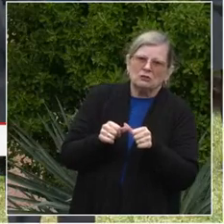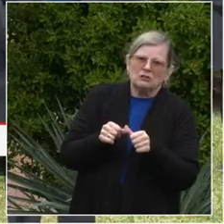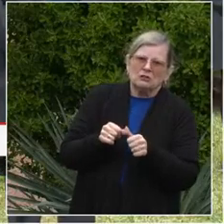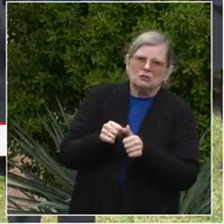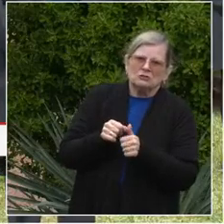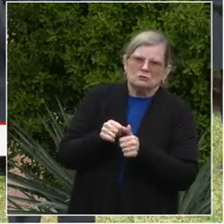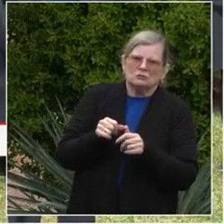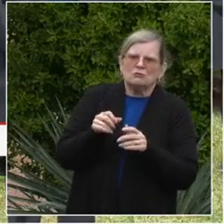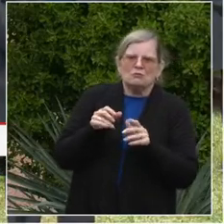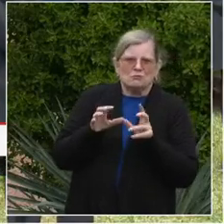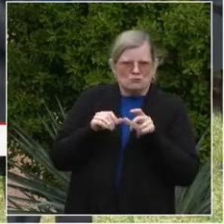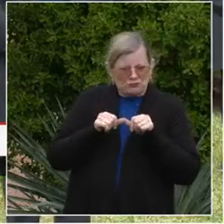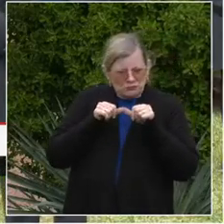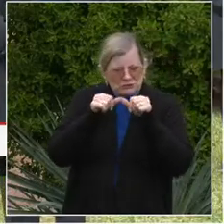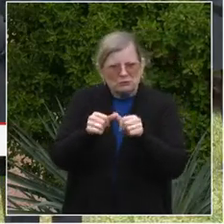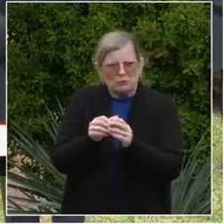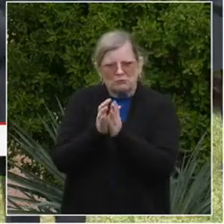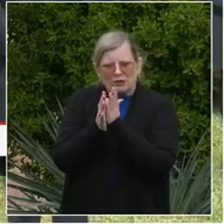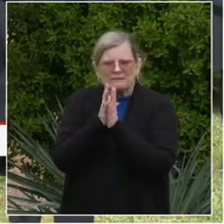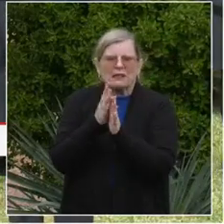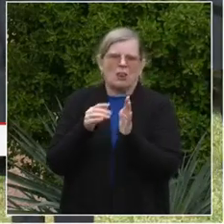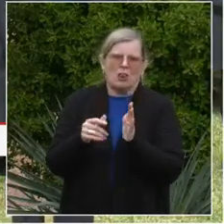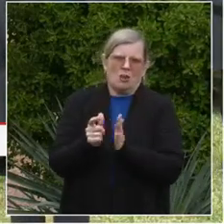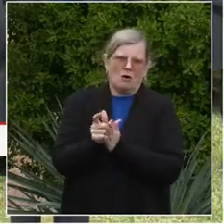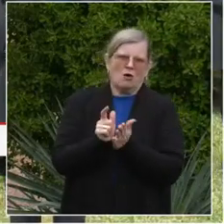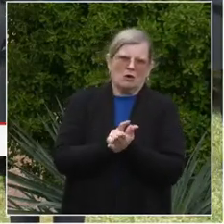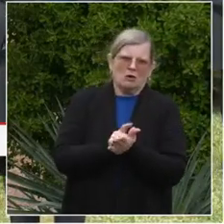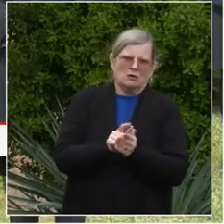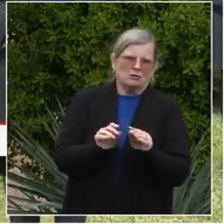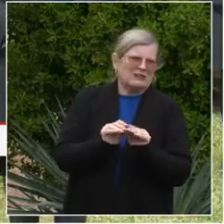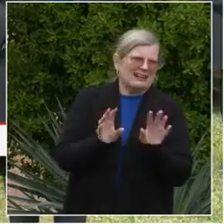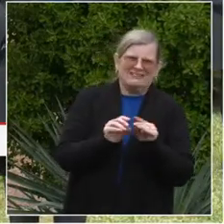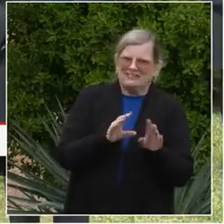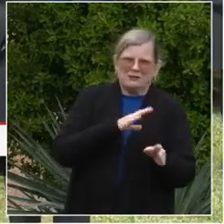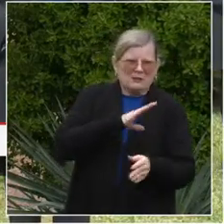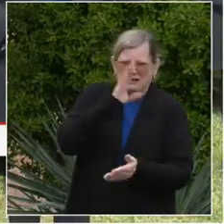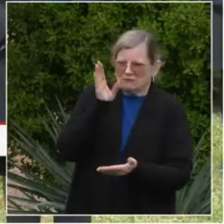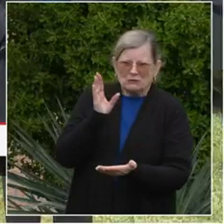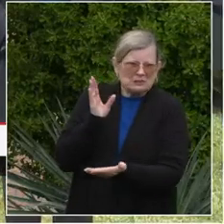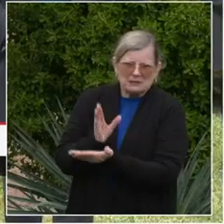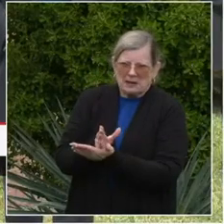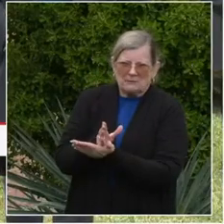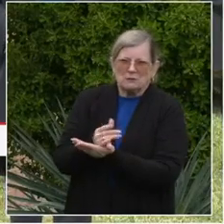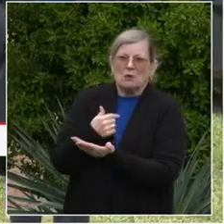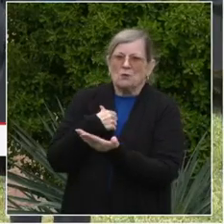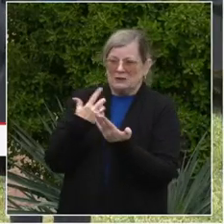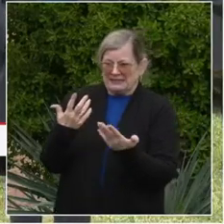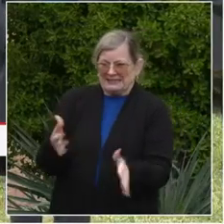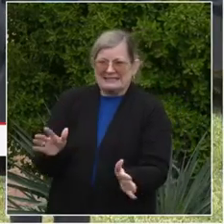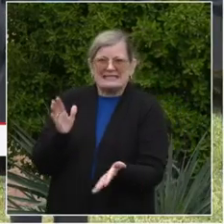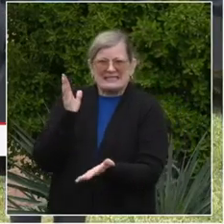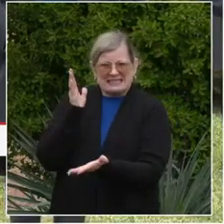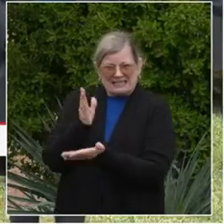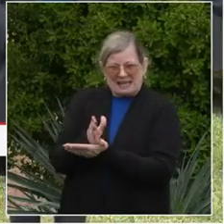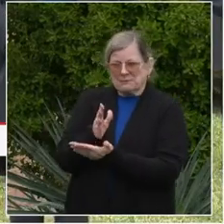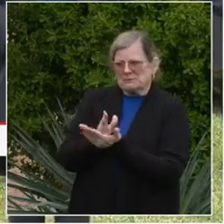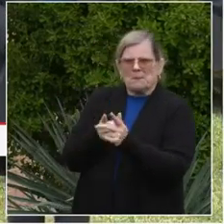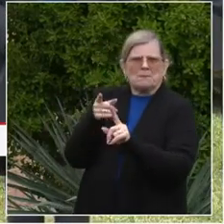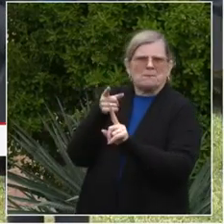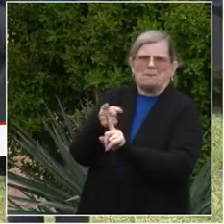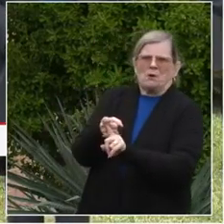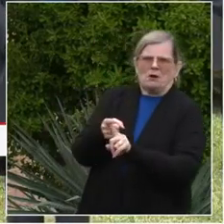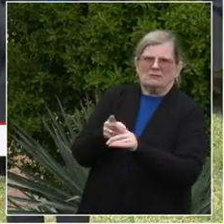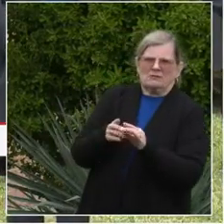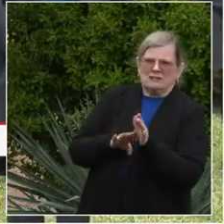me be clear about something. We never stopped enforcing traffic laws. We did stop at some points during the height of the pandemic of